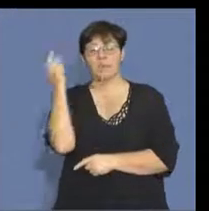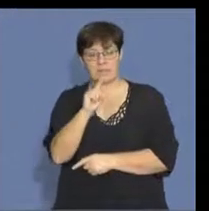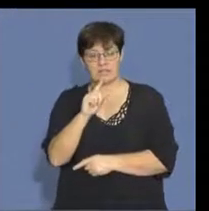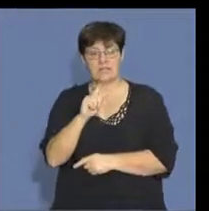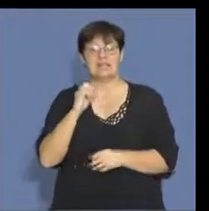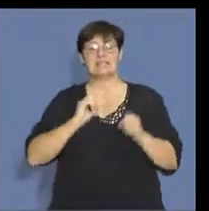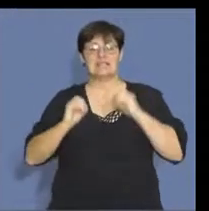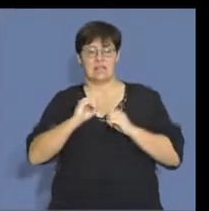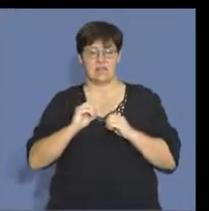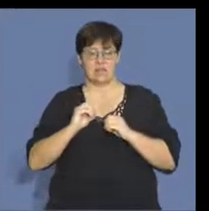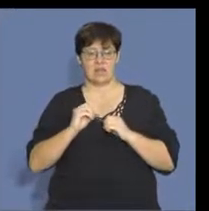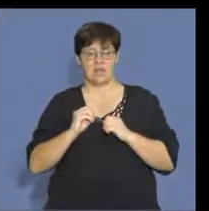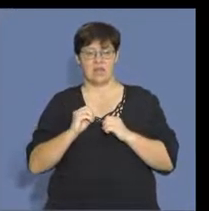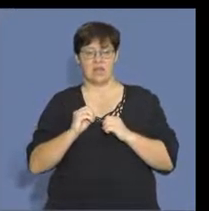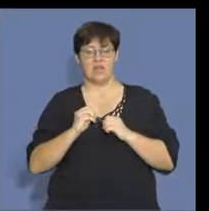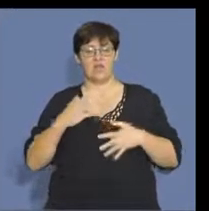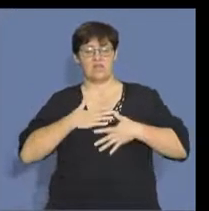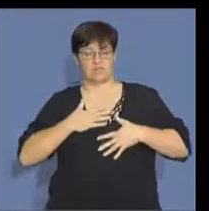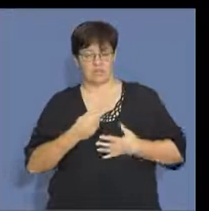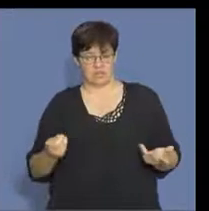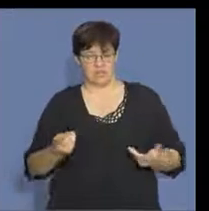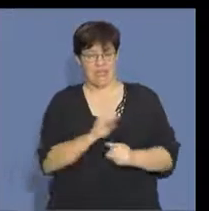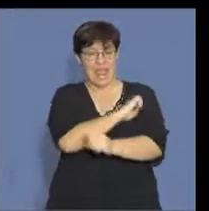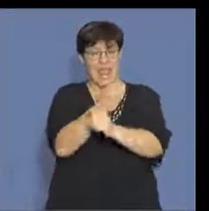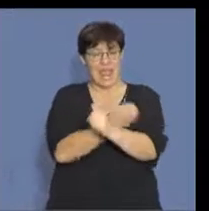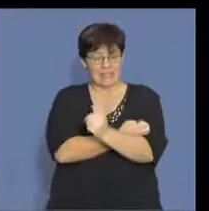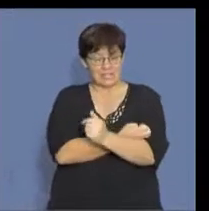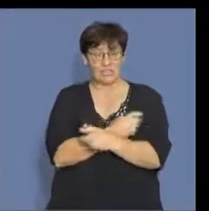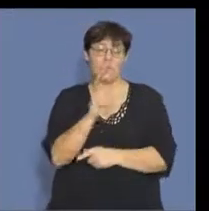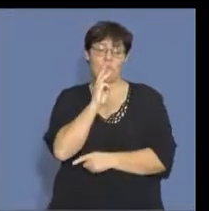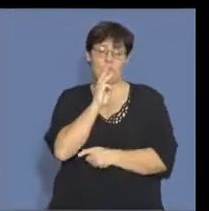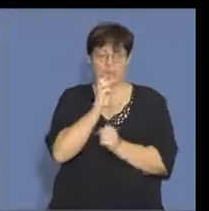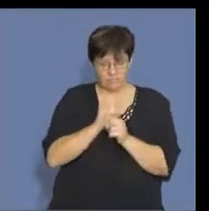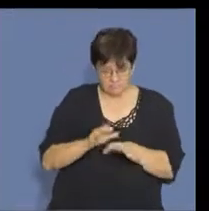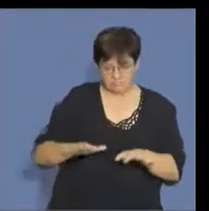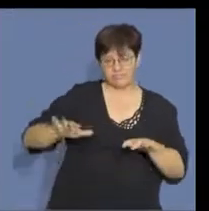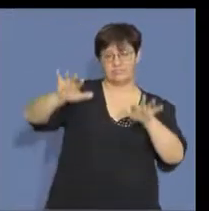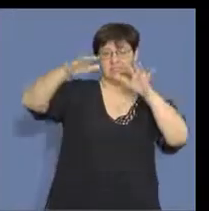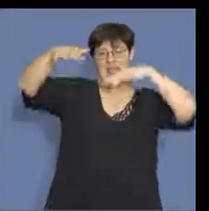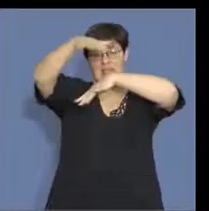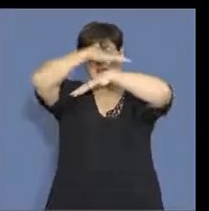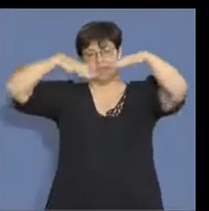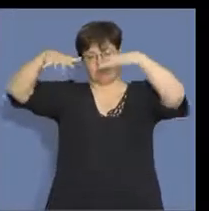cellular respiration, and they release the energy and water and carbon dioxide into the atmosphere.